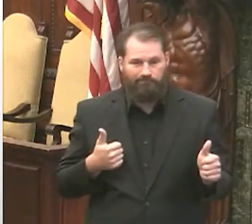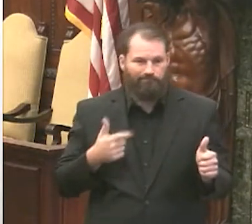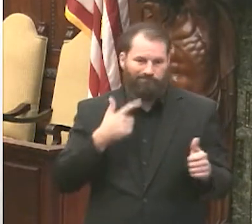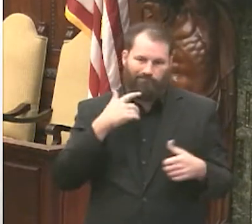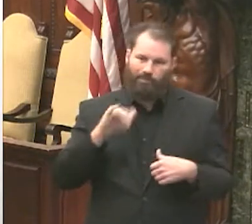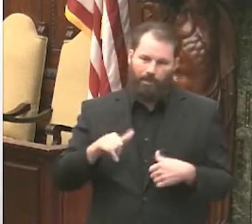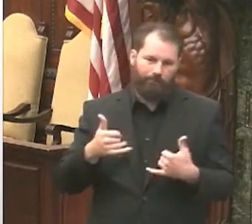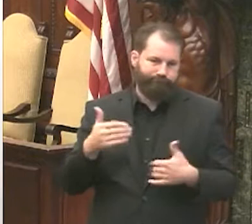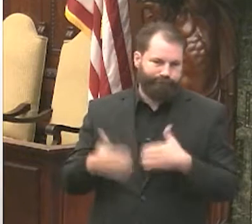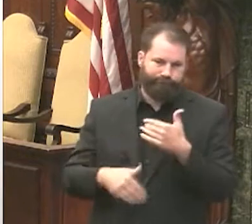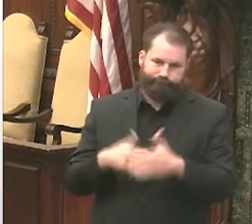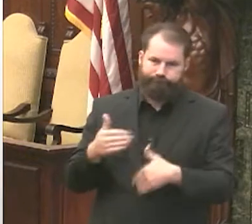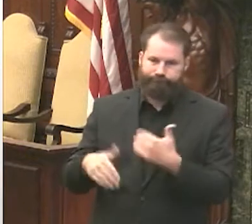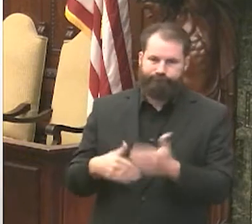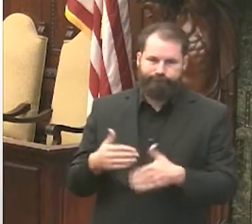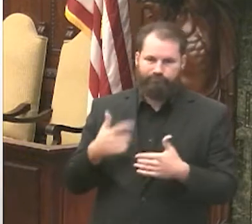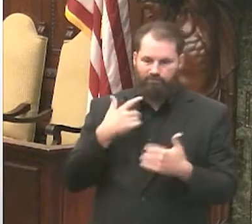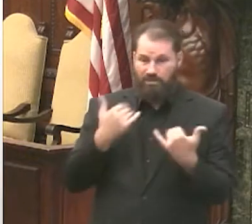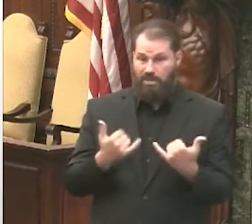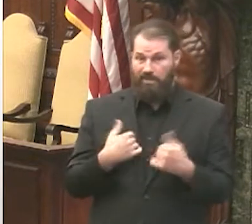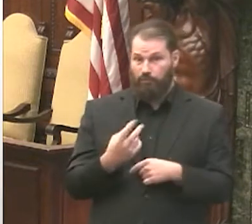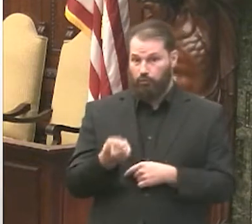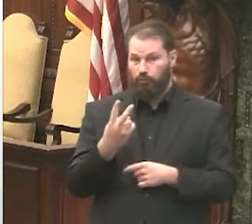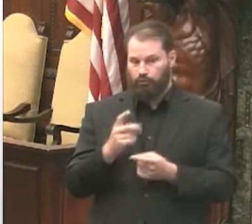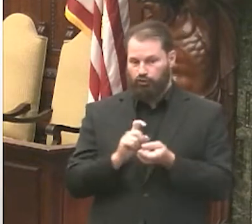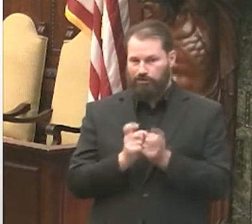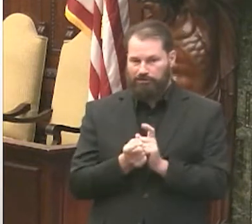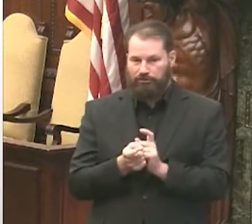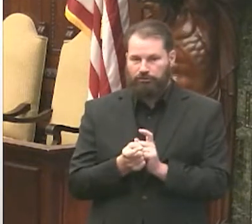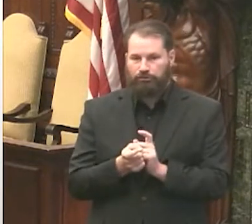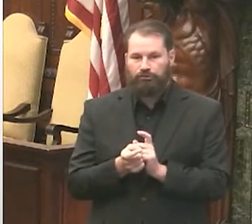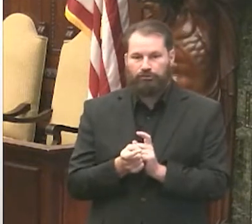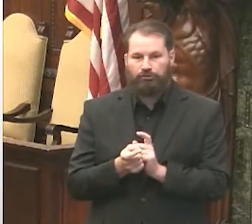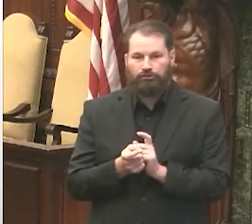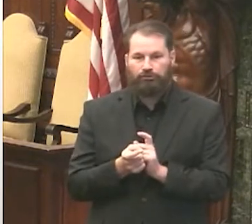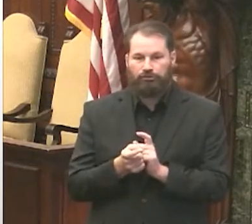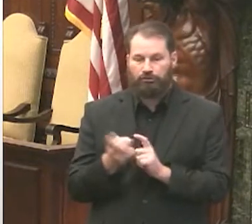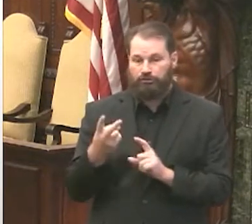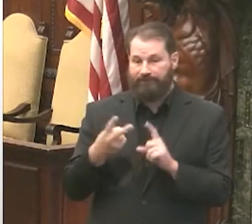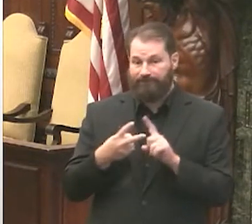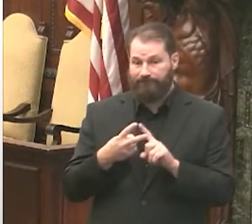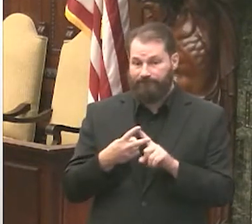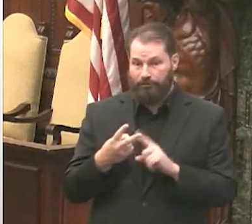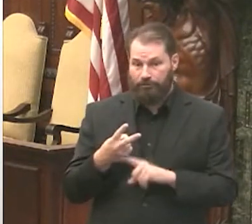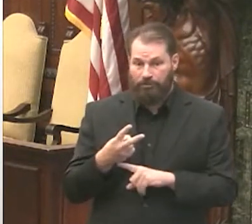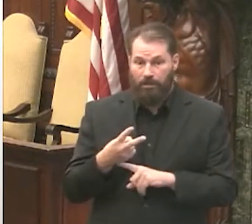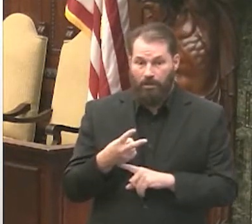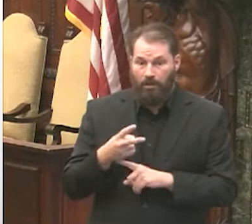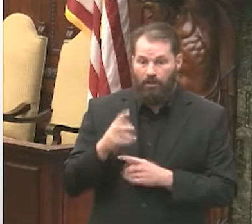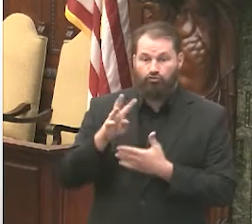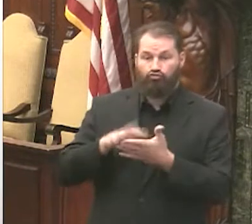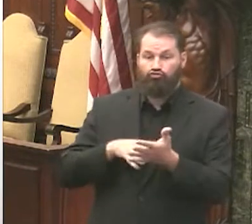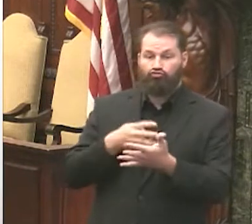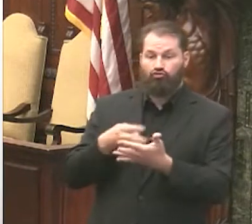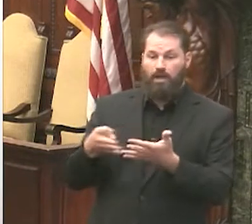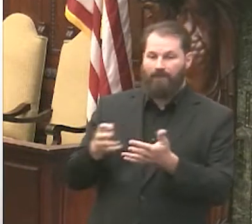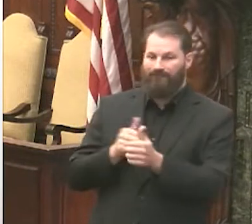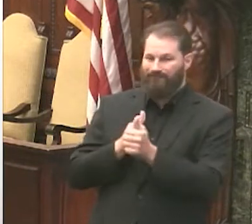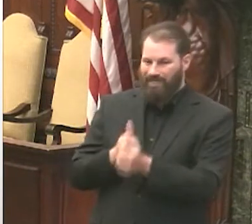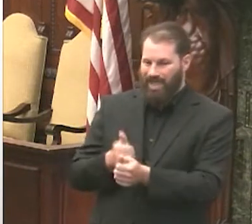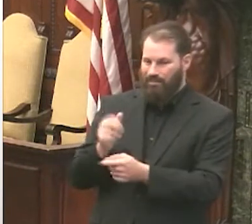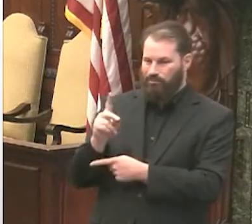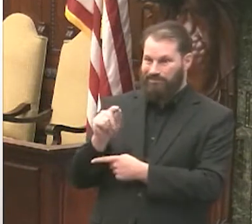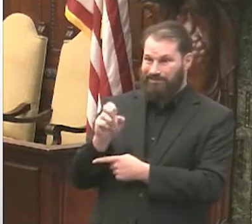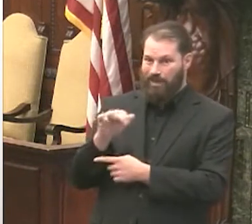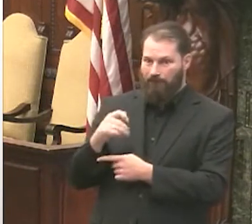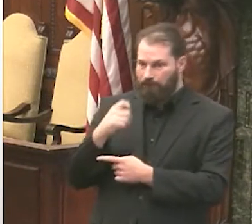to make two changes in the way that we show the data on this graph. First, we're going to change to graphing it by the date of sample collection. It's the date that